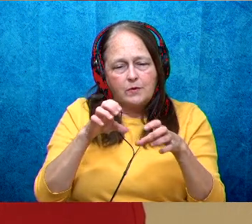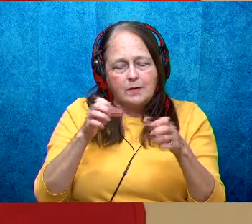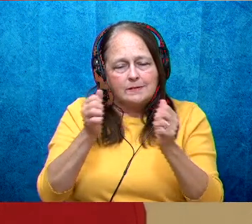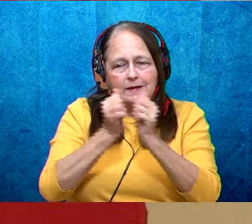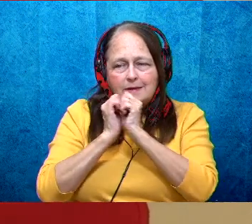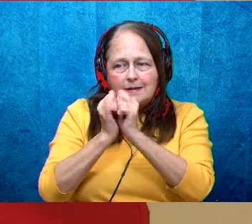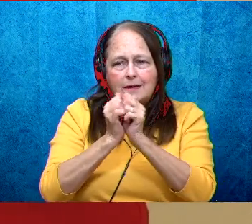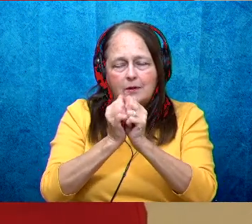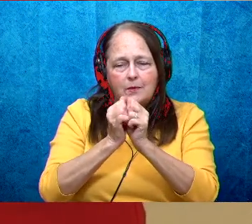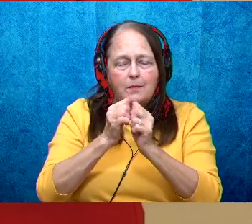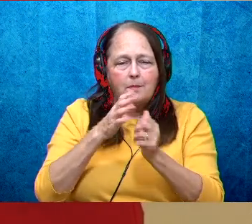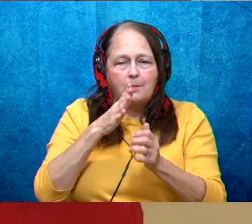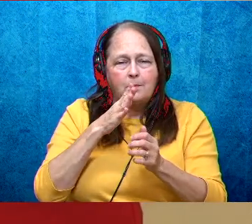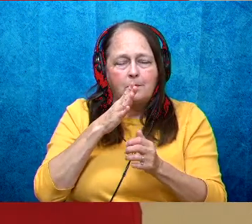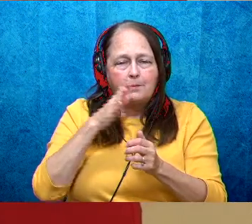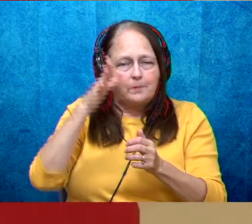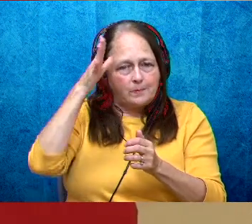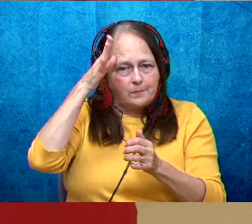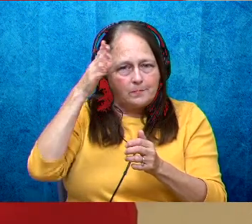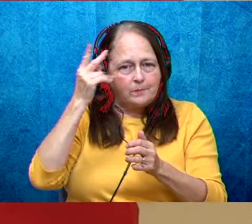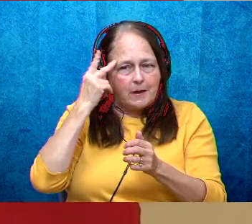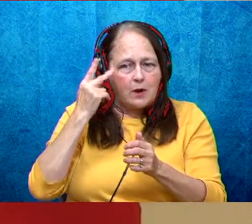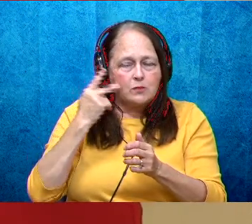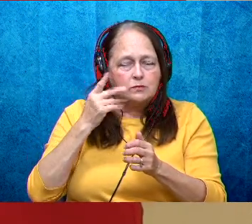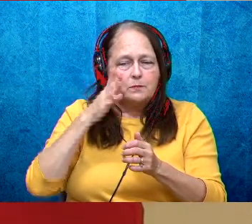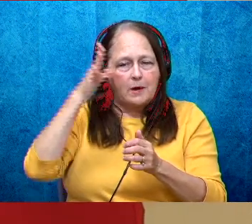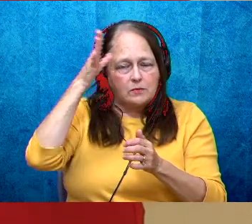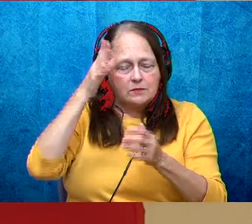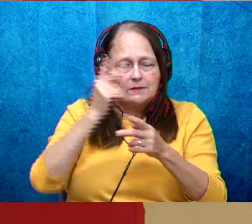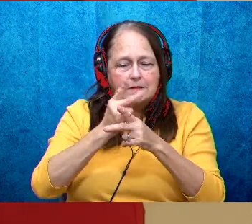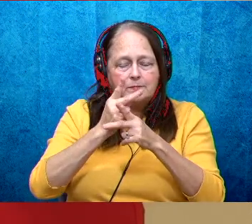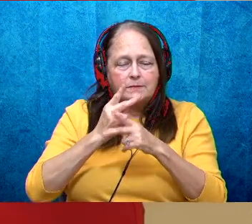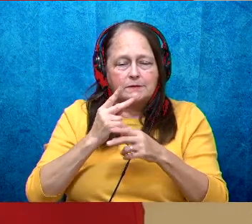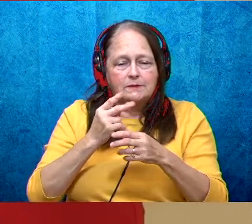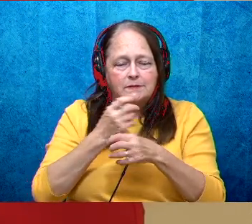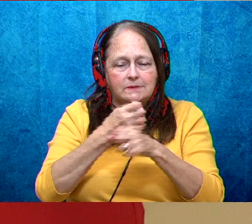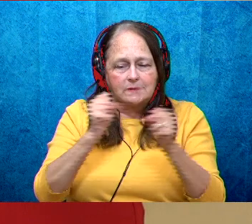together. Parents, thank you for what you're doing. And for all of those who are keeping us safe and